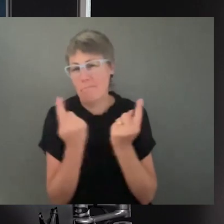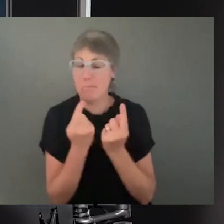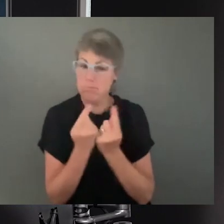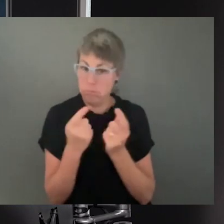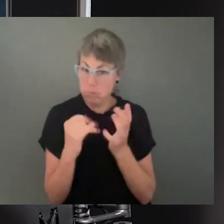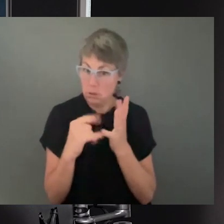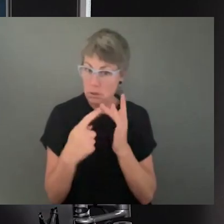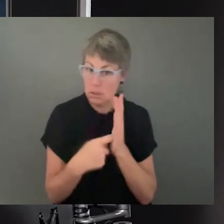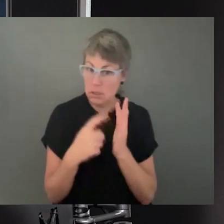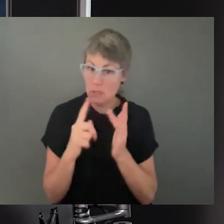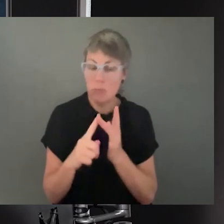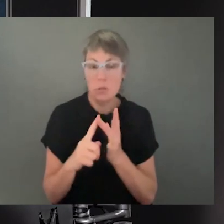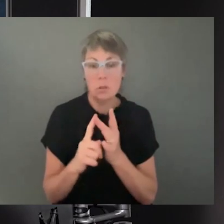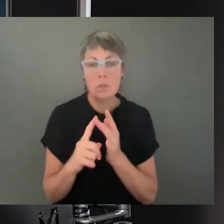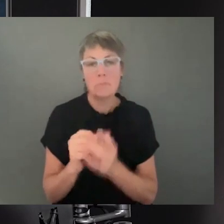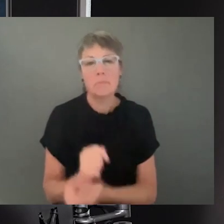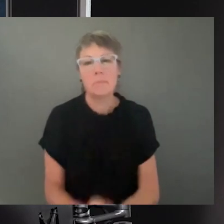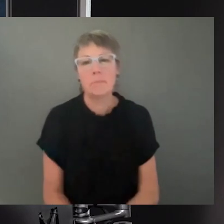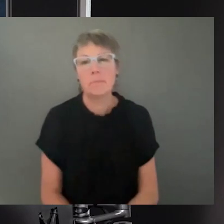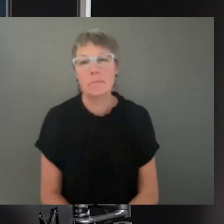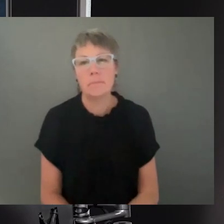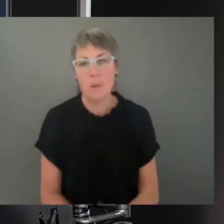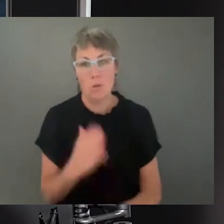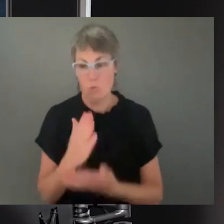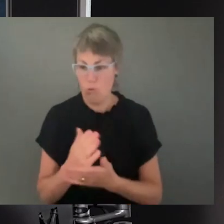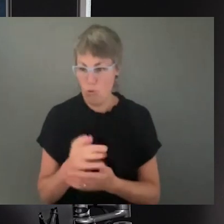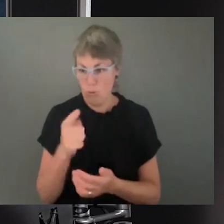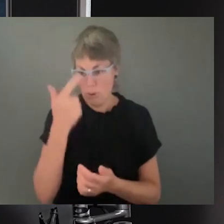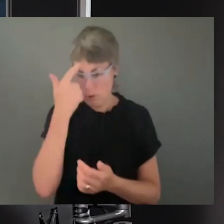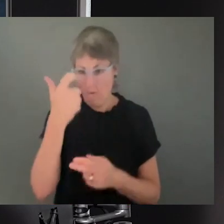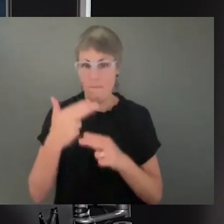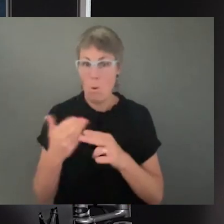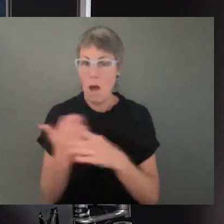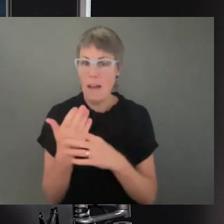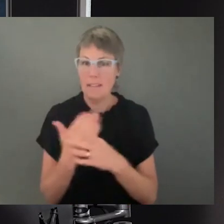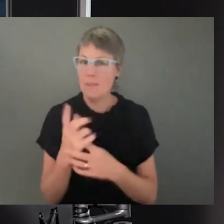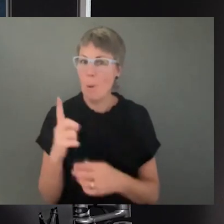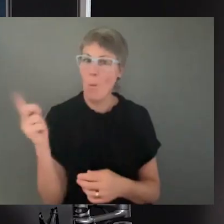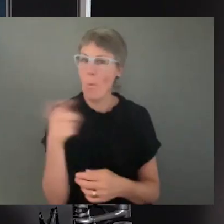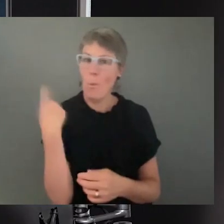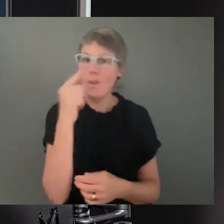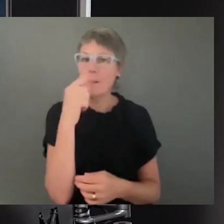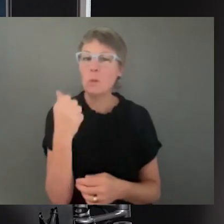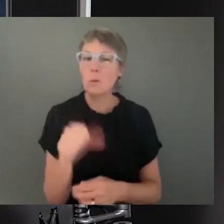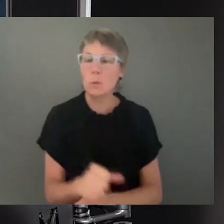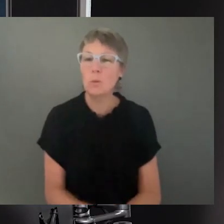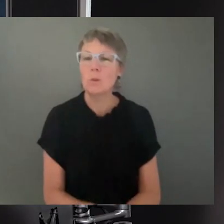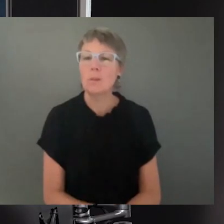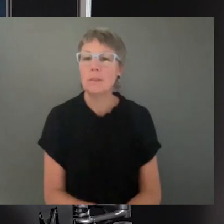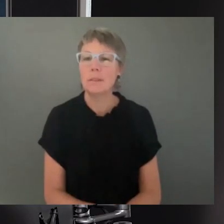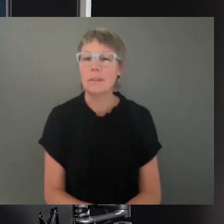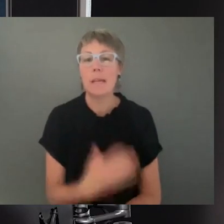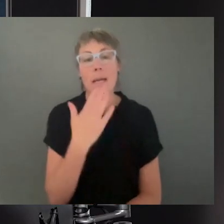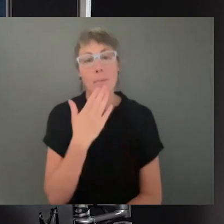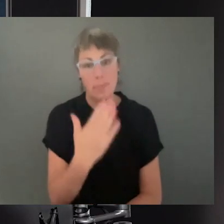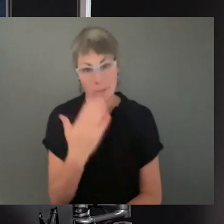different tasks. Yeah, there's lots of different options here. 1300 630 222.